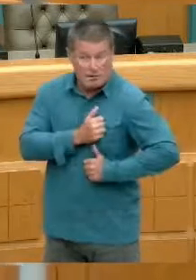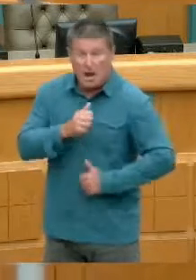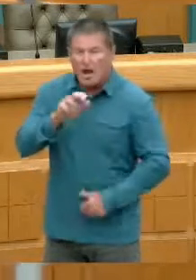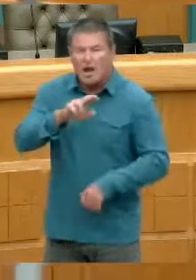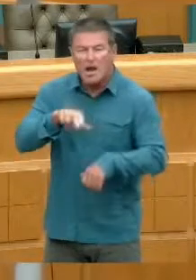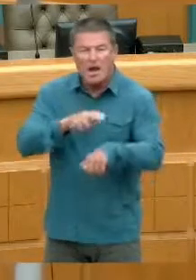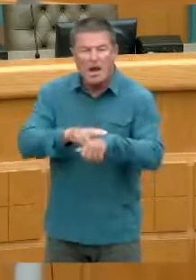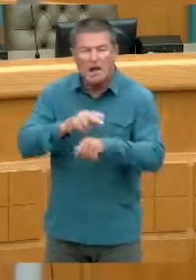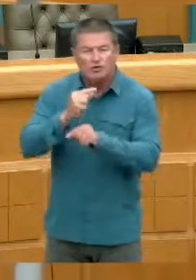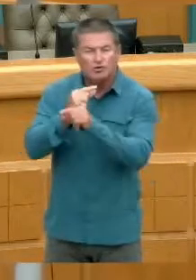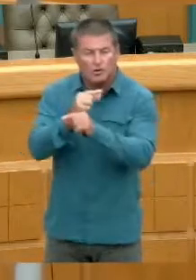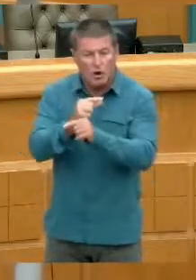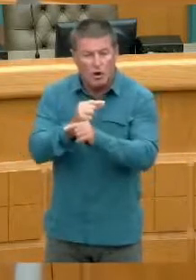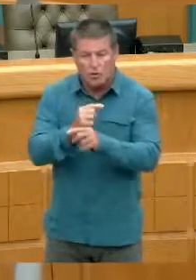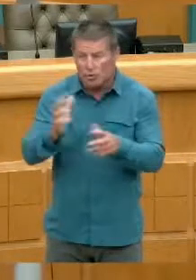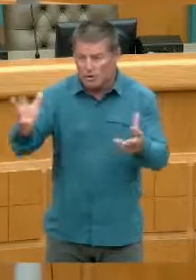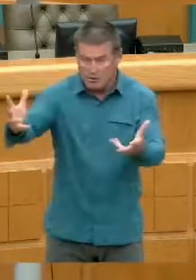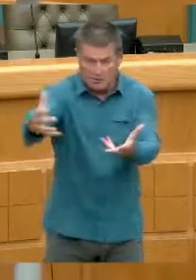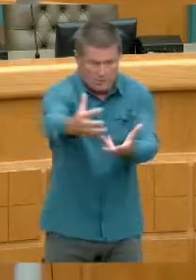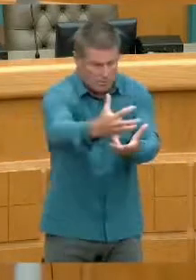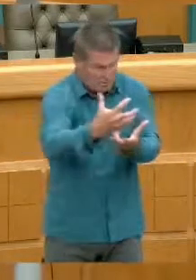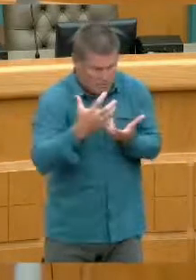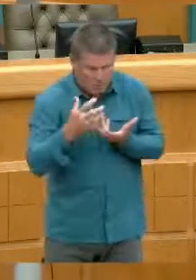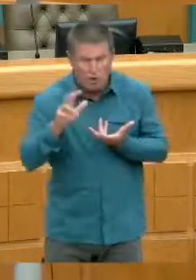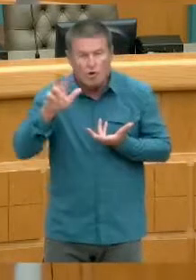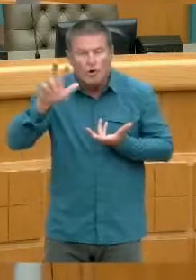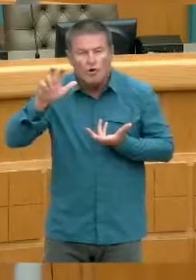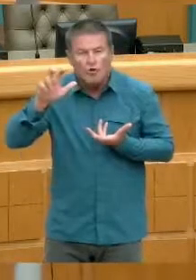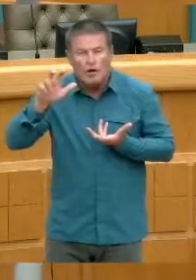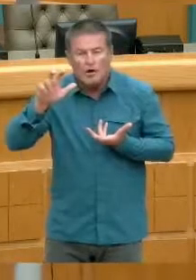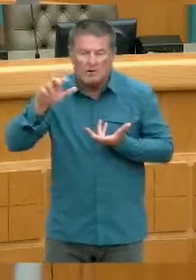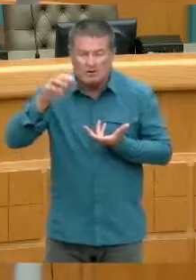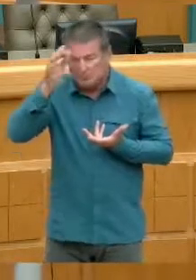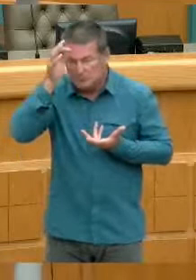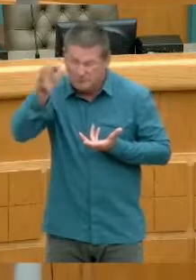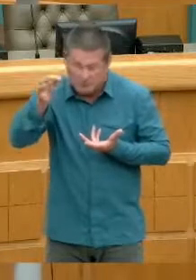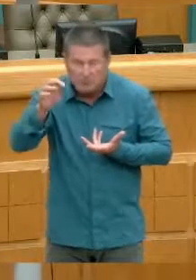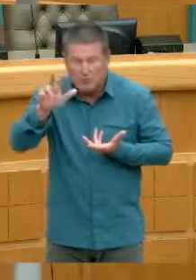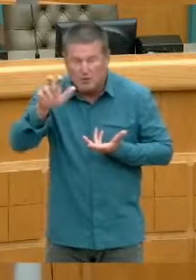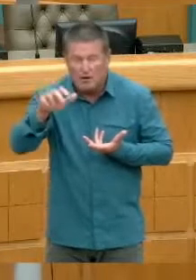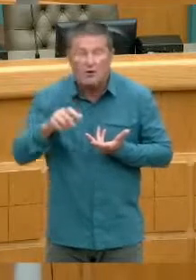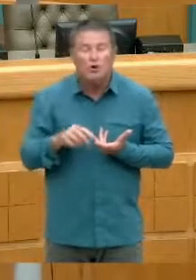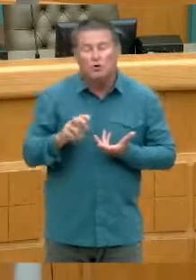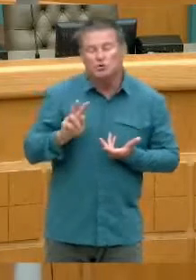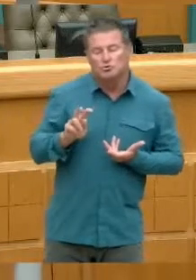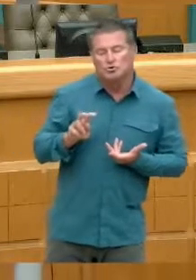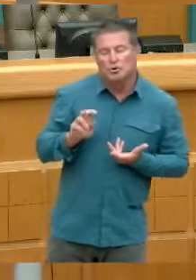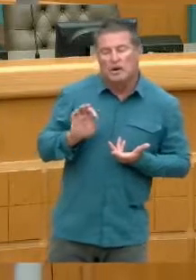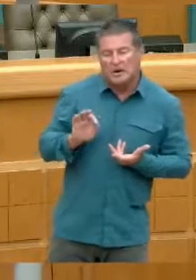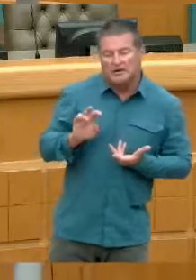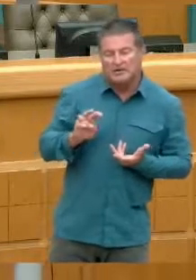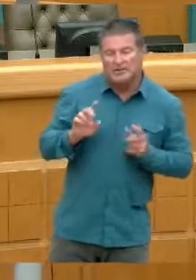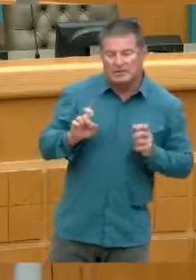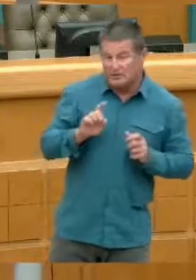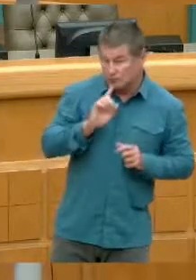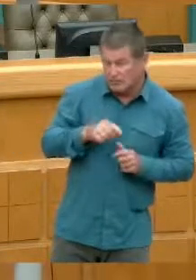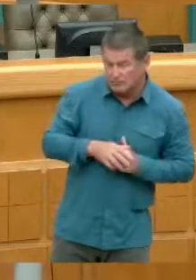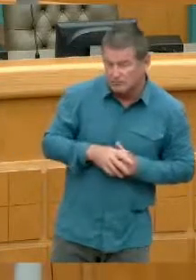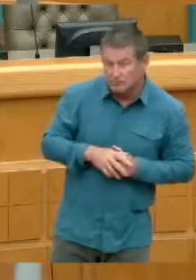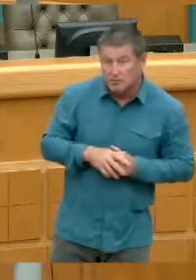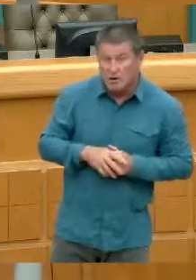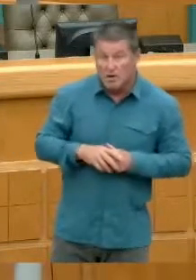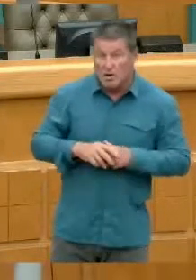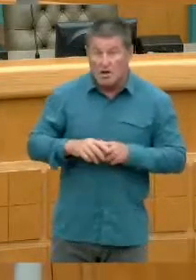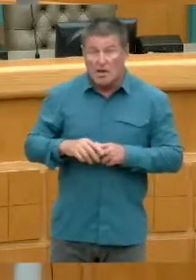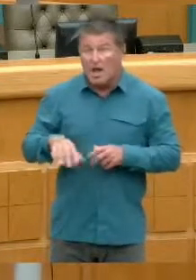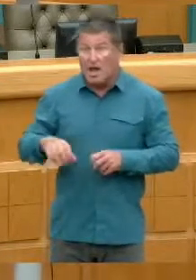our community, we have information that just under 297 COVID-19 tests were performed, analyzed, and the result